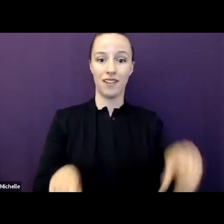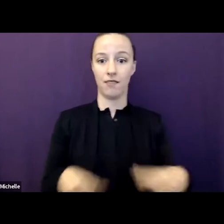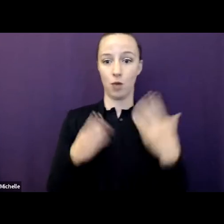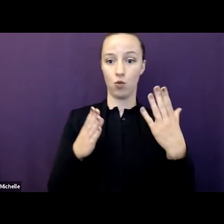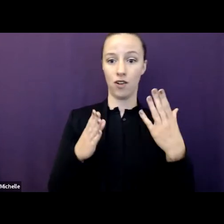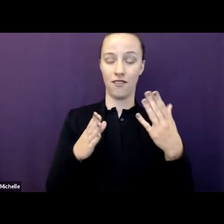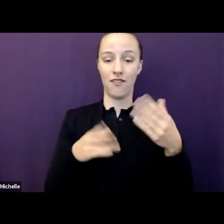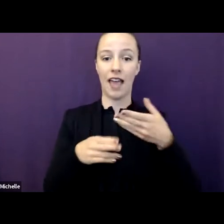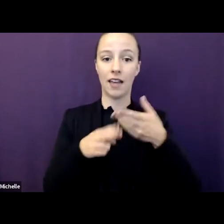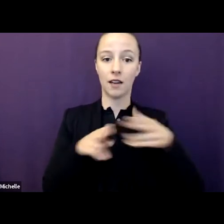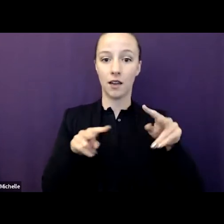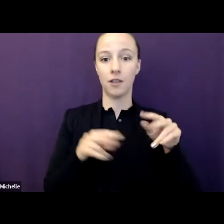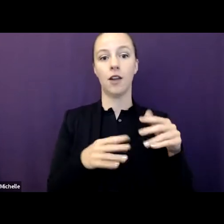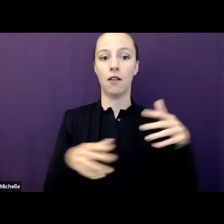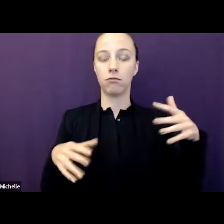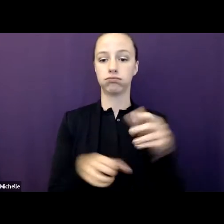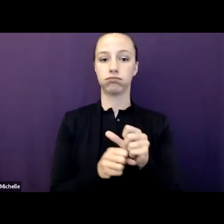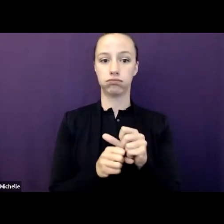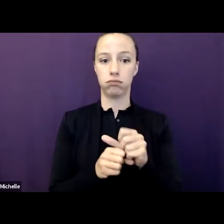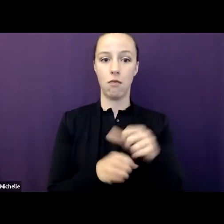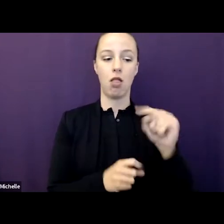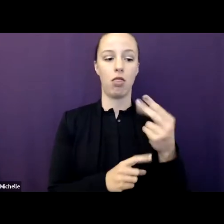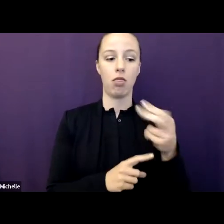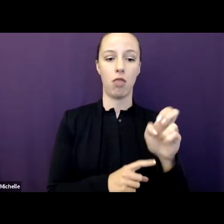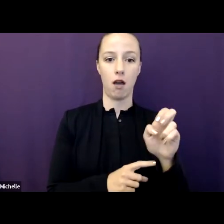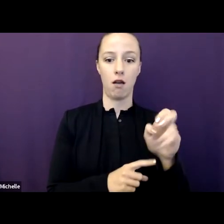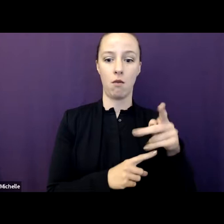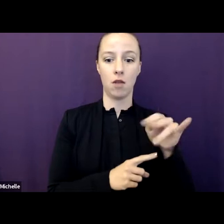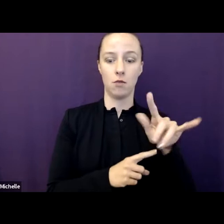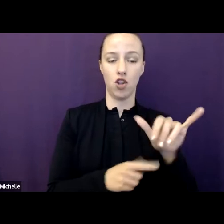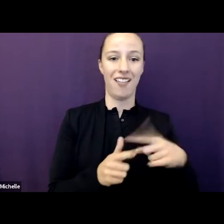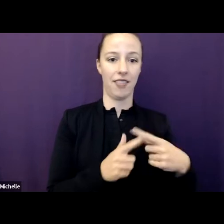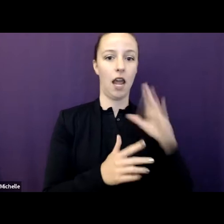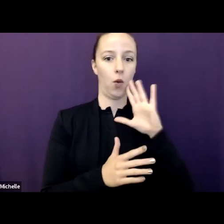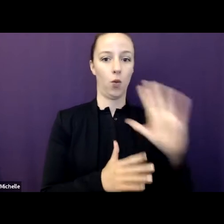overview of the Possibility Report. After, I will share demographics on California state